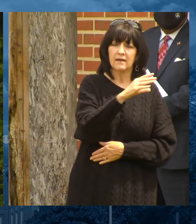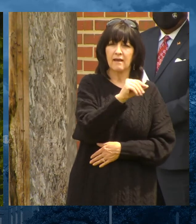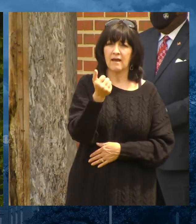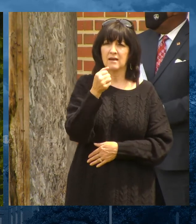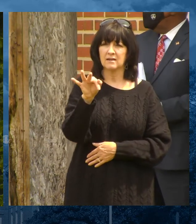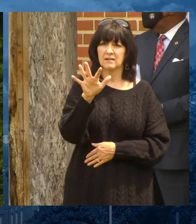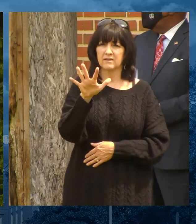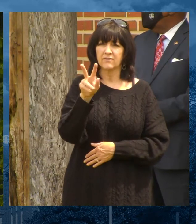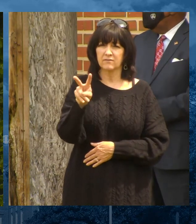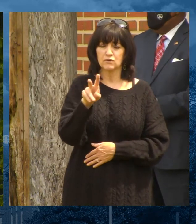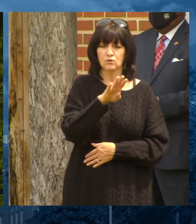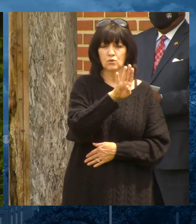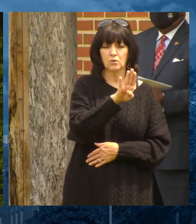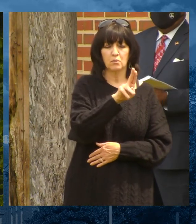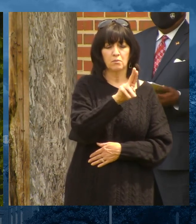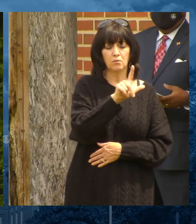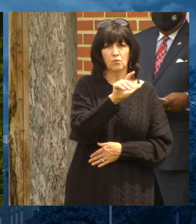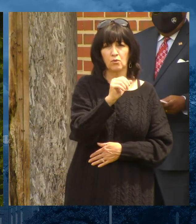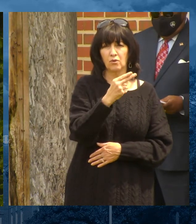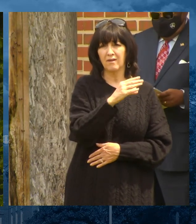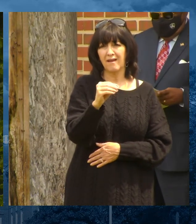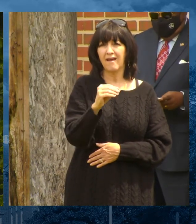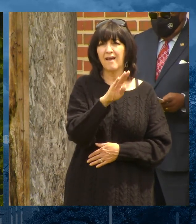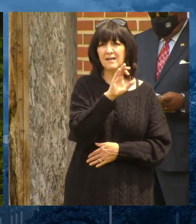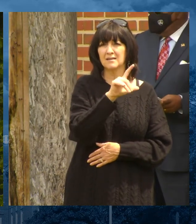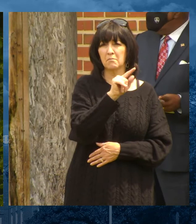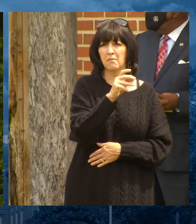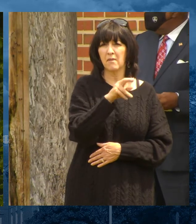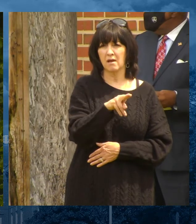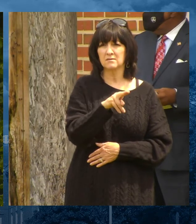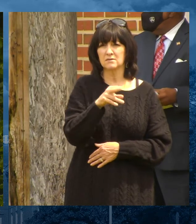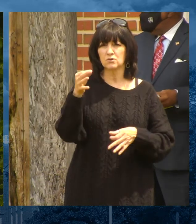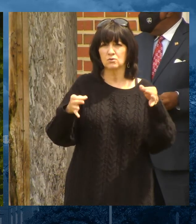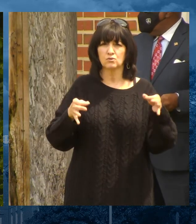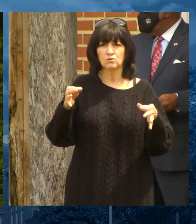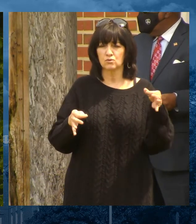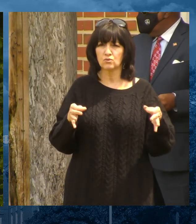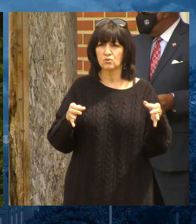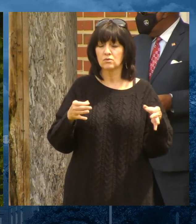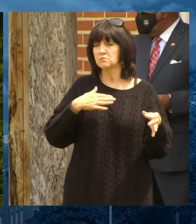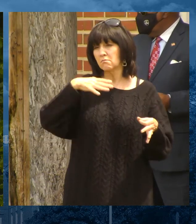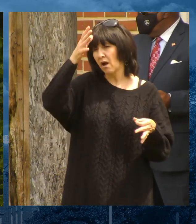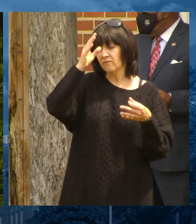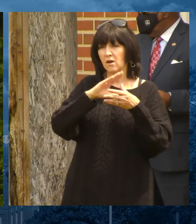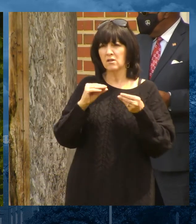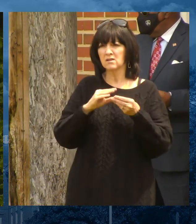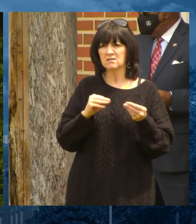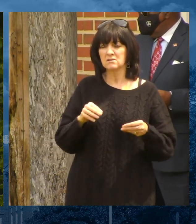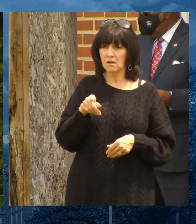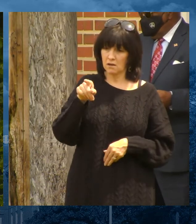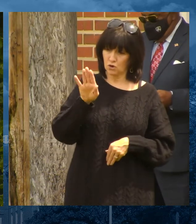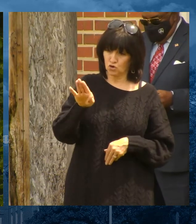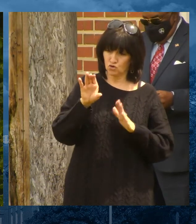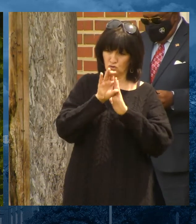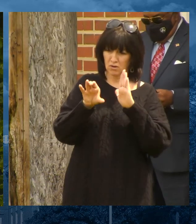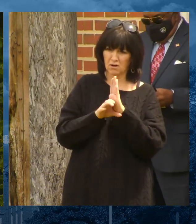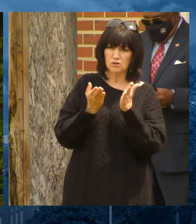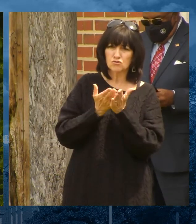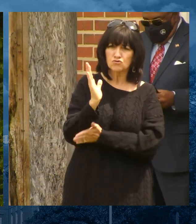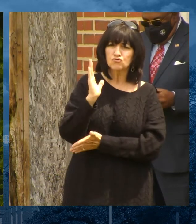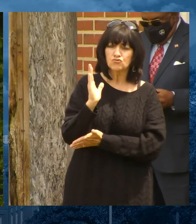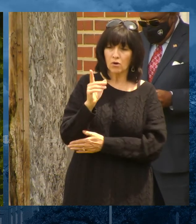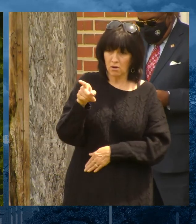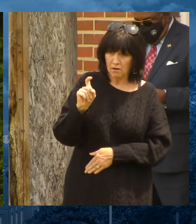in the Beulah and Belton cases. He said, you should not have to wait to have your constitutional rights addressed. If